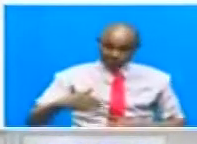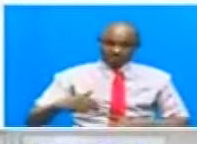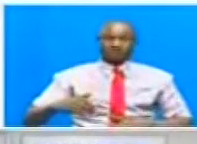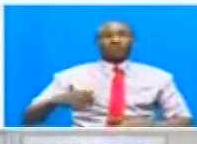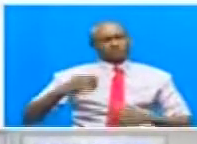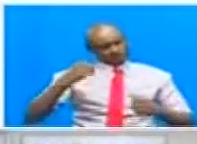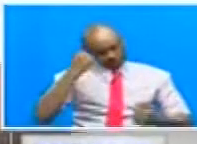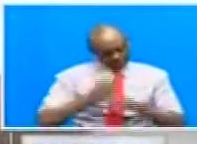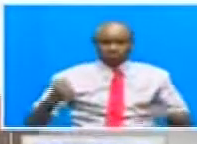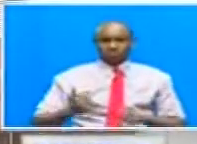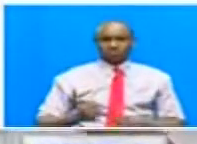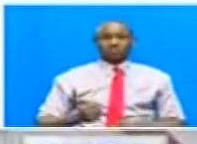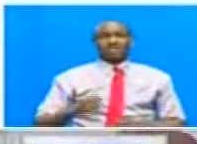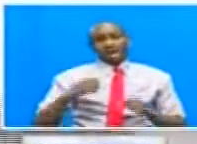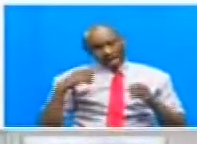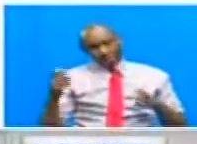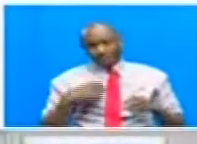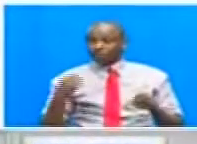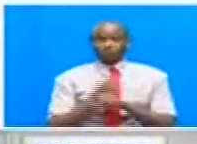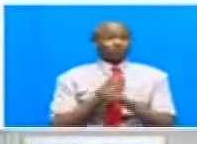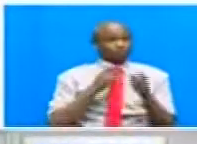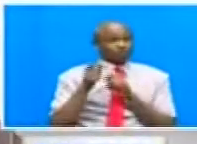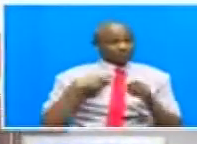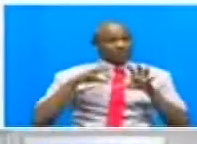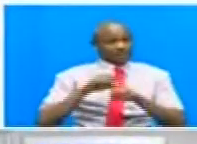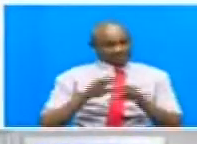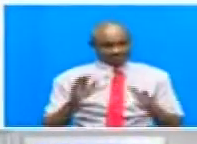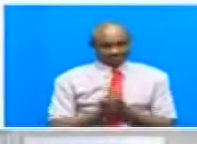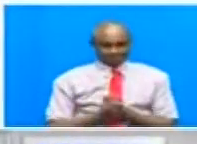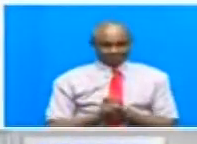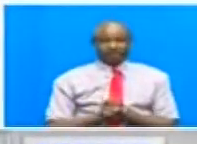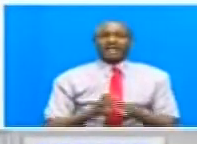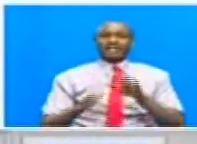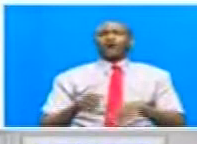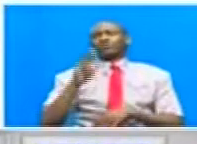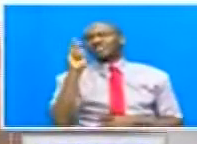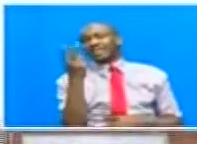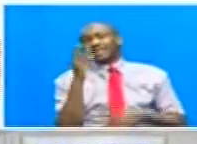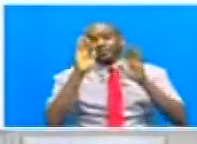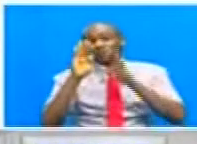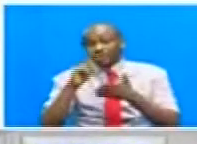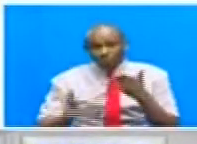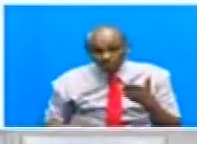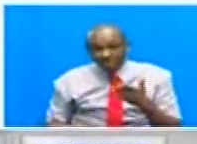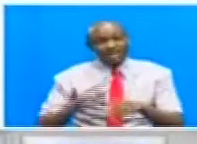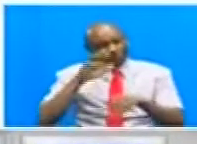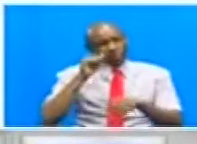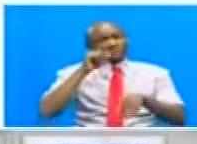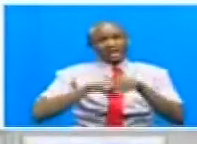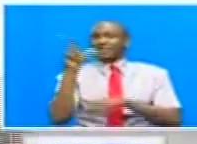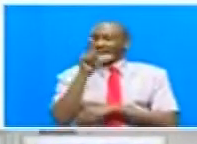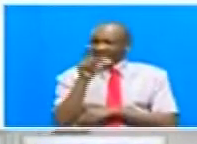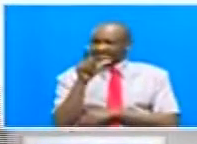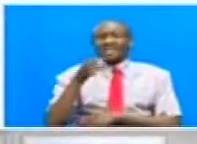that has become in some ways uncontrollable. That's the first significance. Second significance is then since Langata, we have seen at